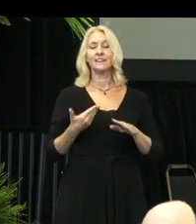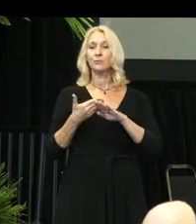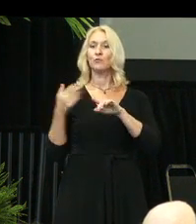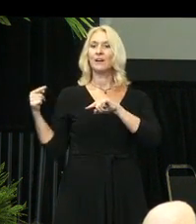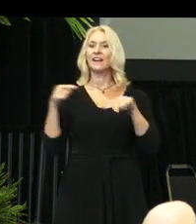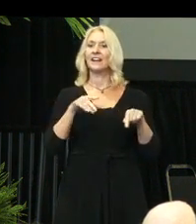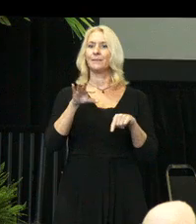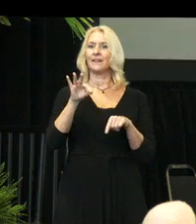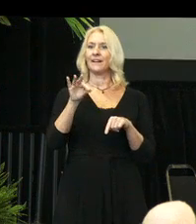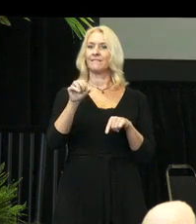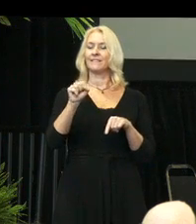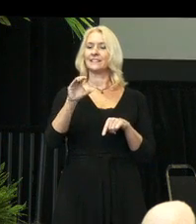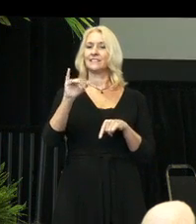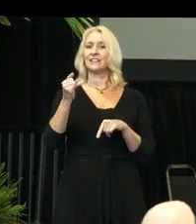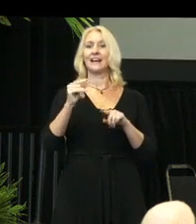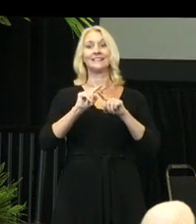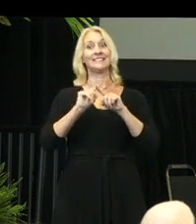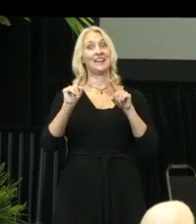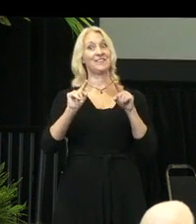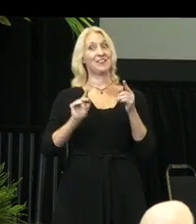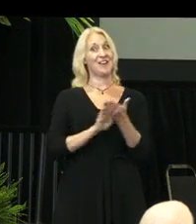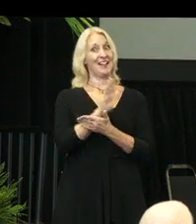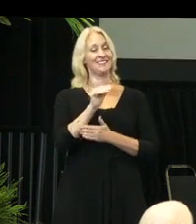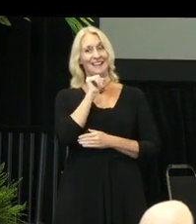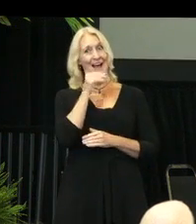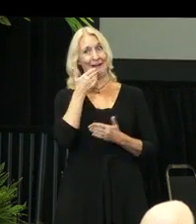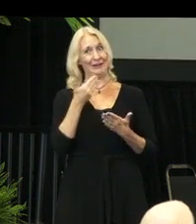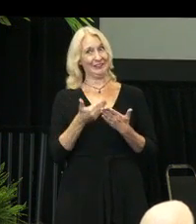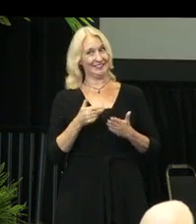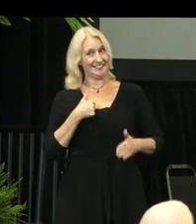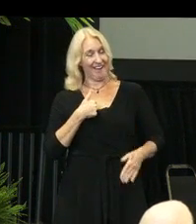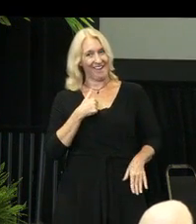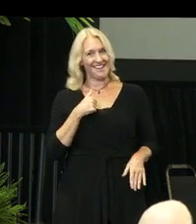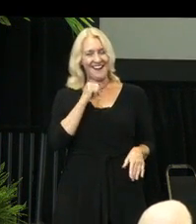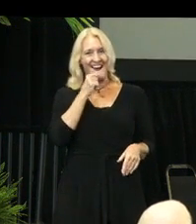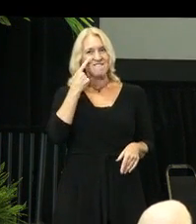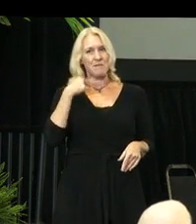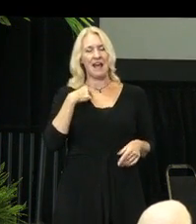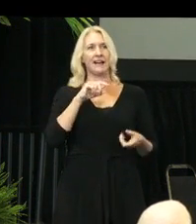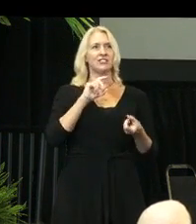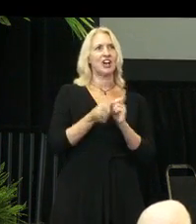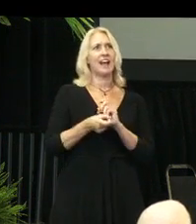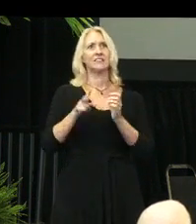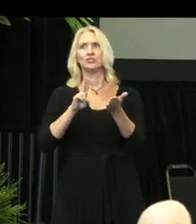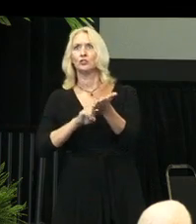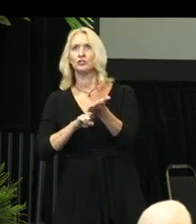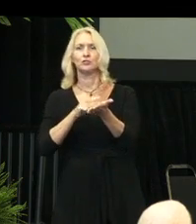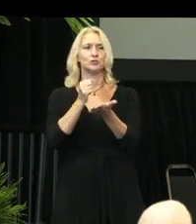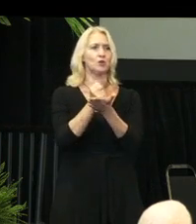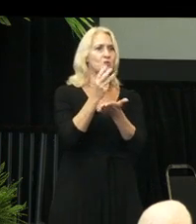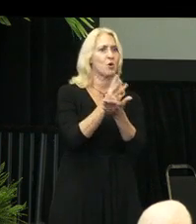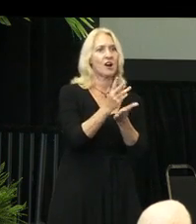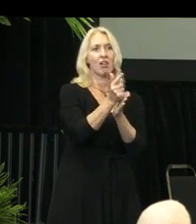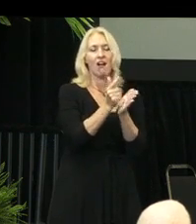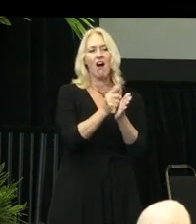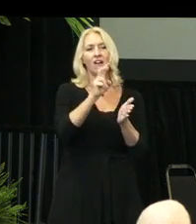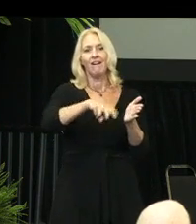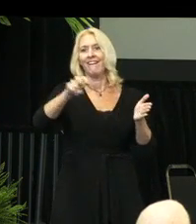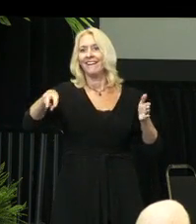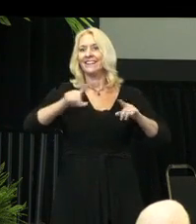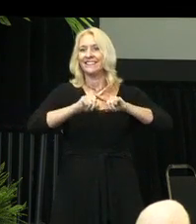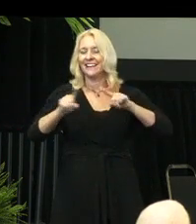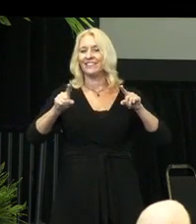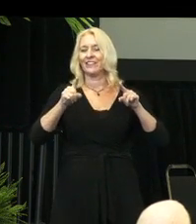a different university and I didn't do well. It wasn't for me. I was a major hopper. I was nursing, social work, law. I was all over the